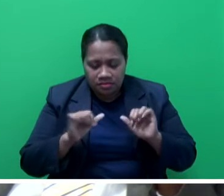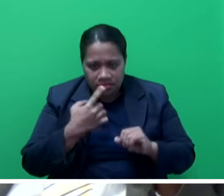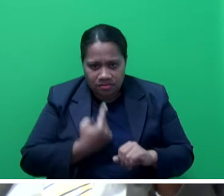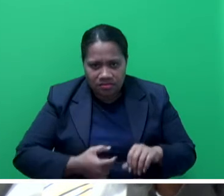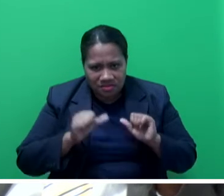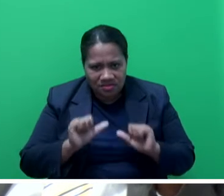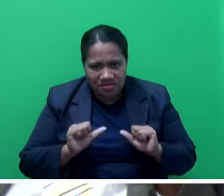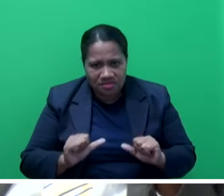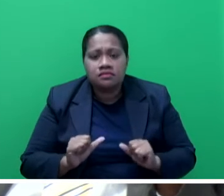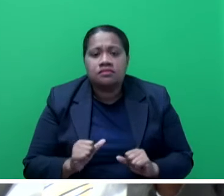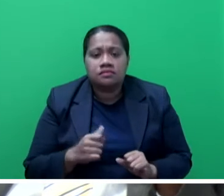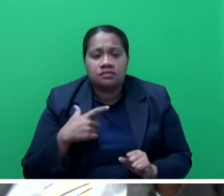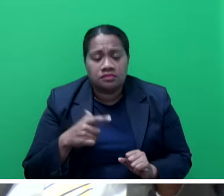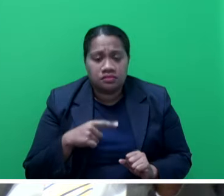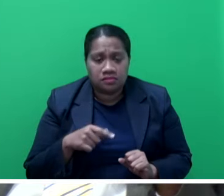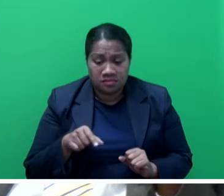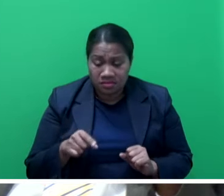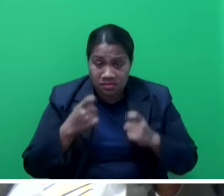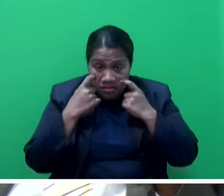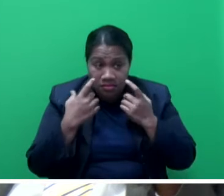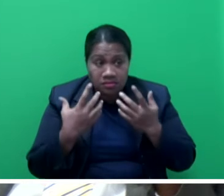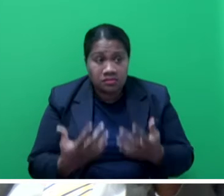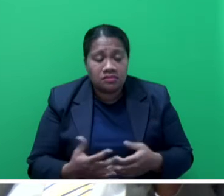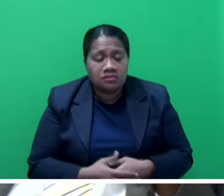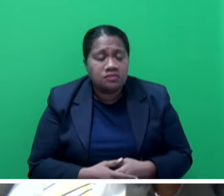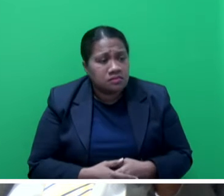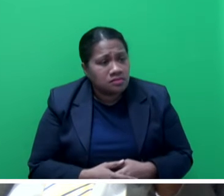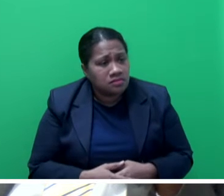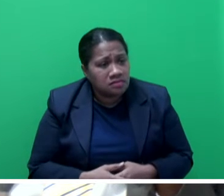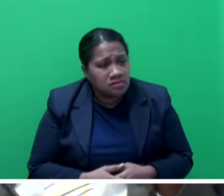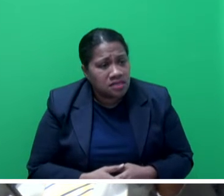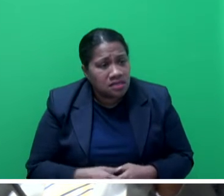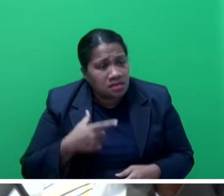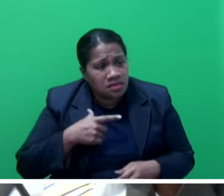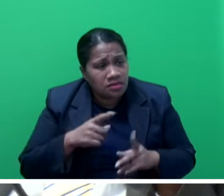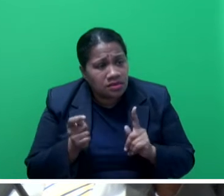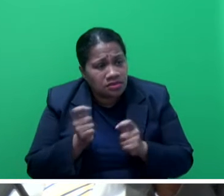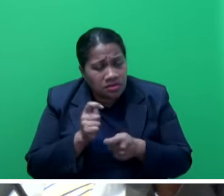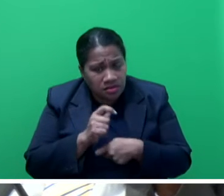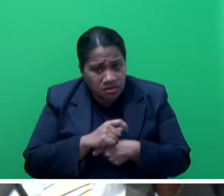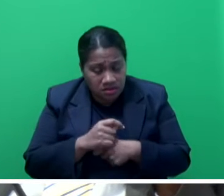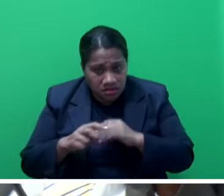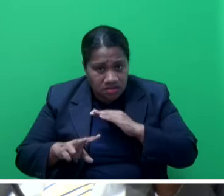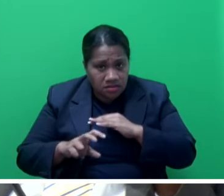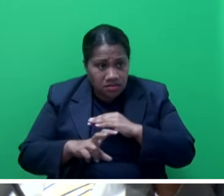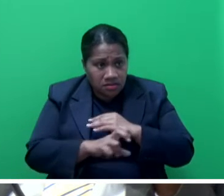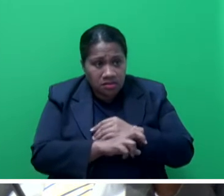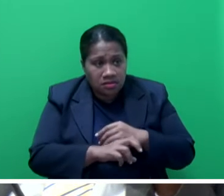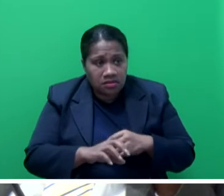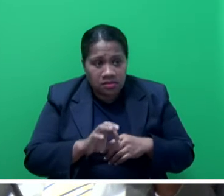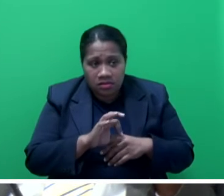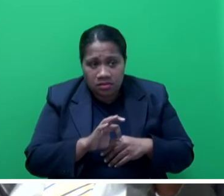because these vaccines show a wide immune response. Therefore, changes or mutations in the virus should not make